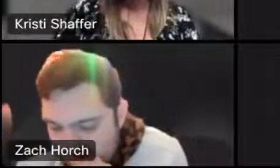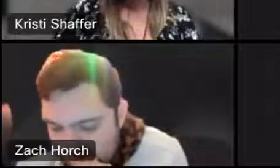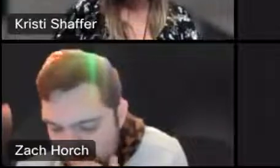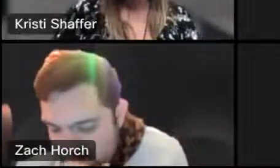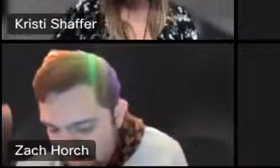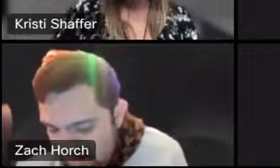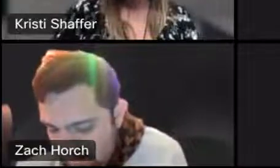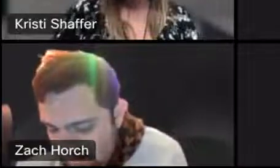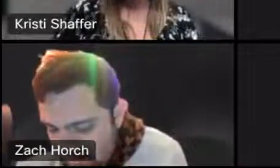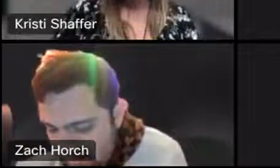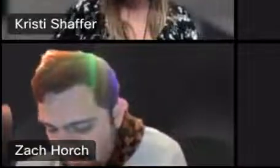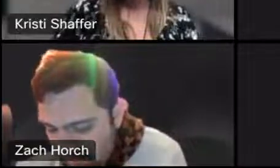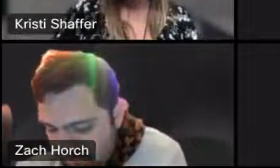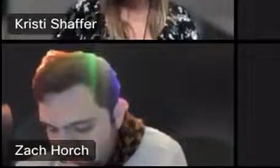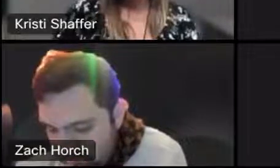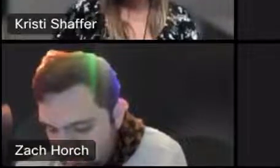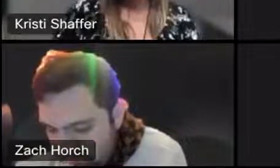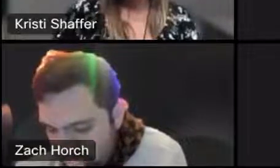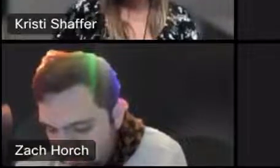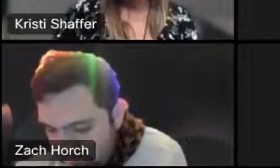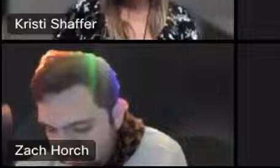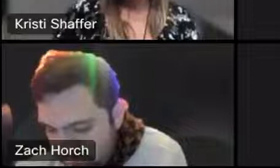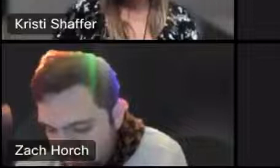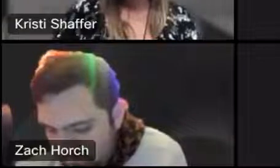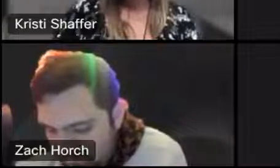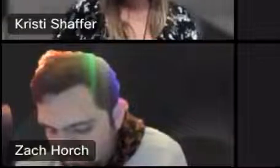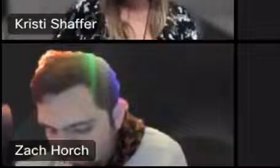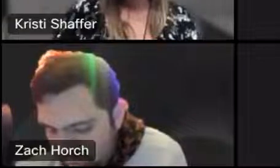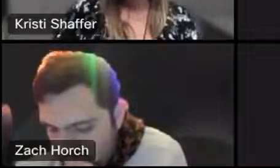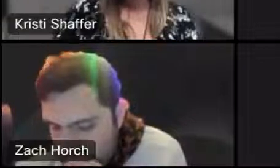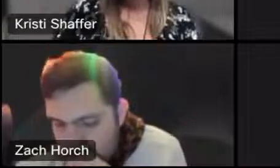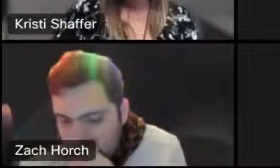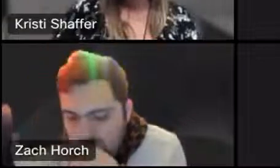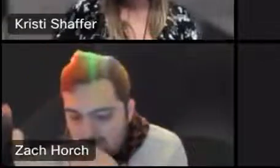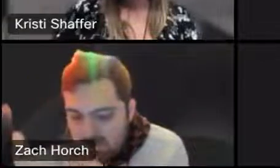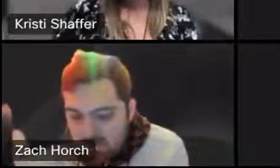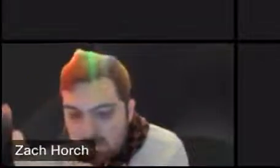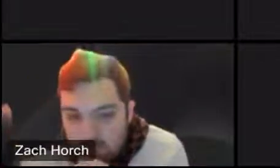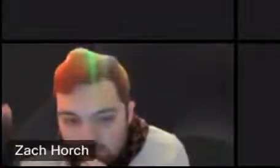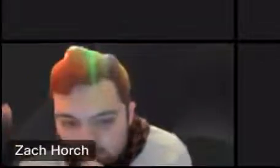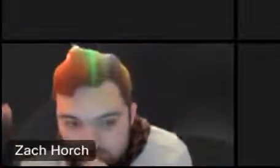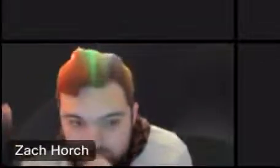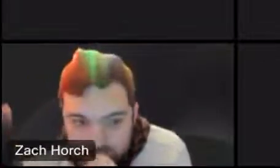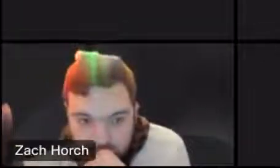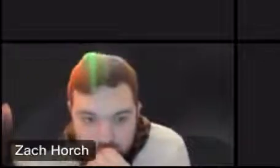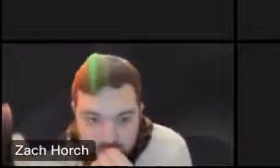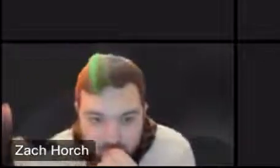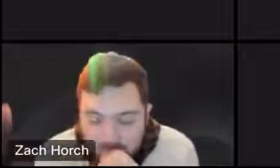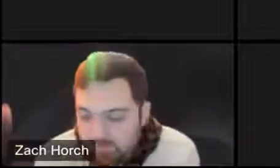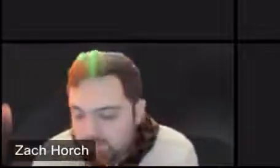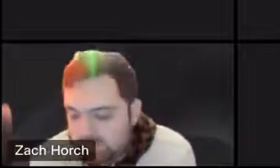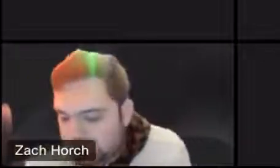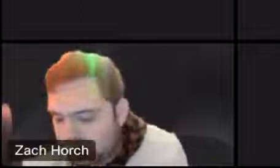yeah, thanks. And things have been challenging. I know Marty came on just as COVID, I think, hit. And transportation's been